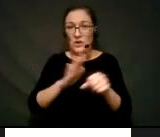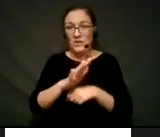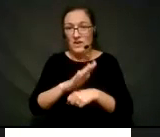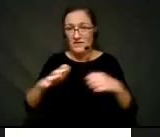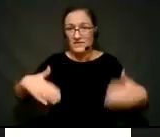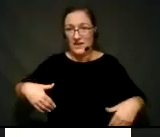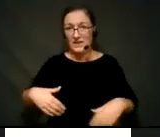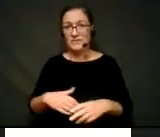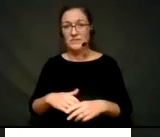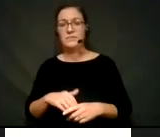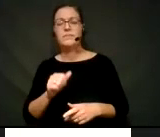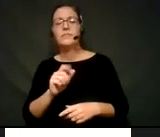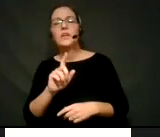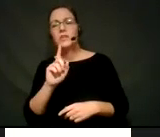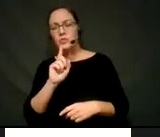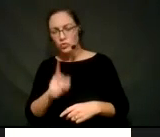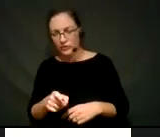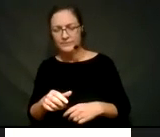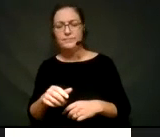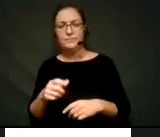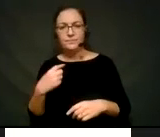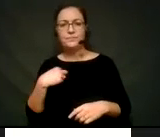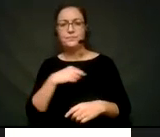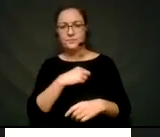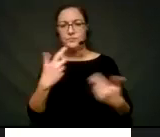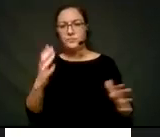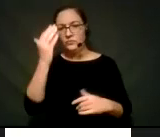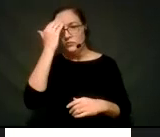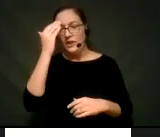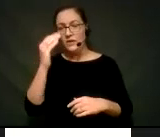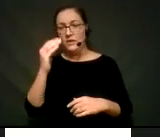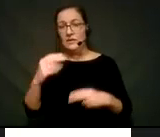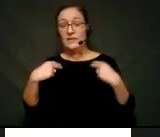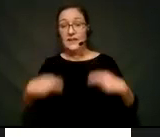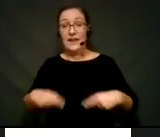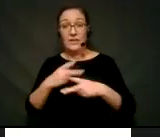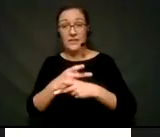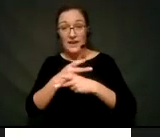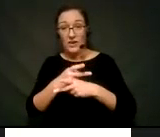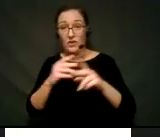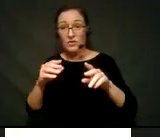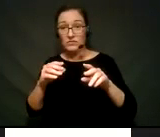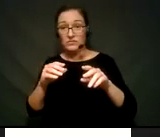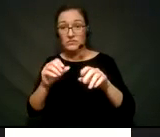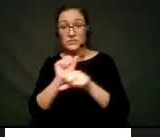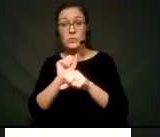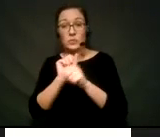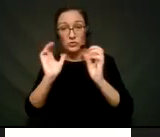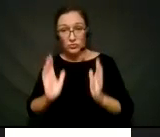Sure, Sable. What we do know is that healthcare personnel and people that live in